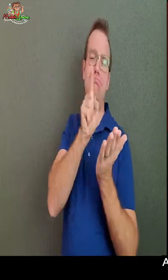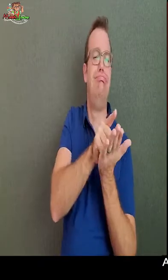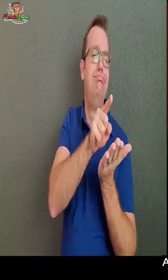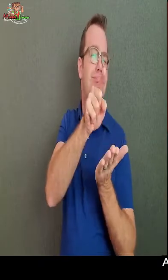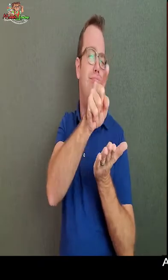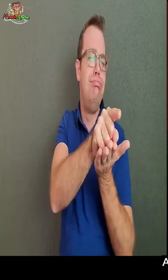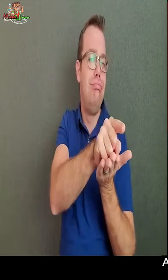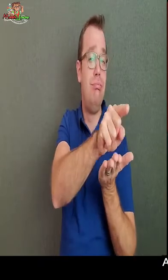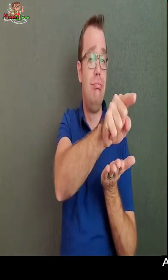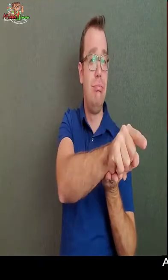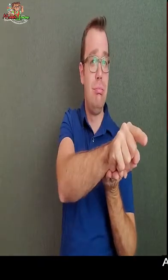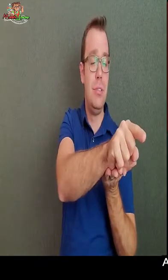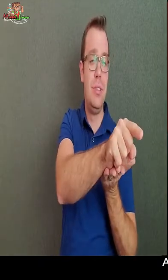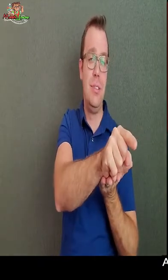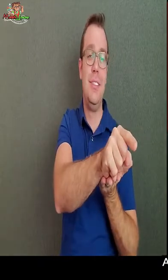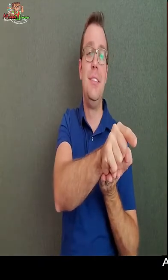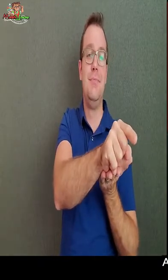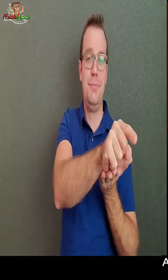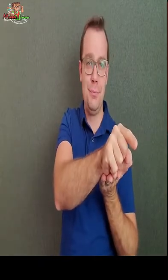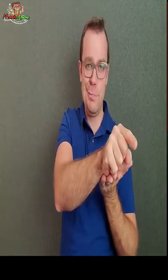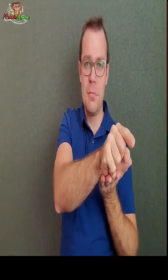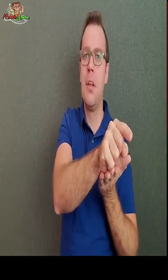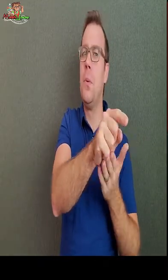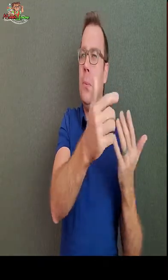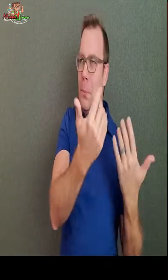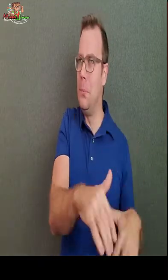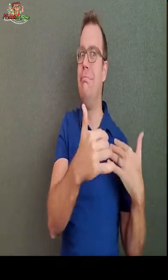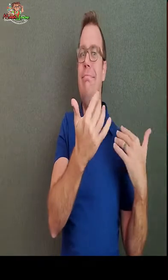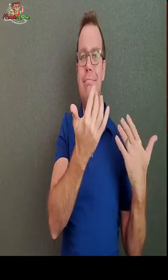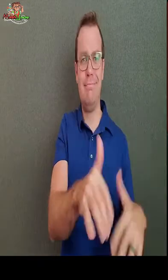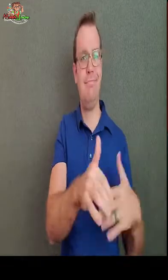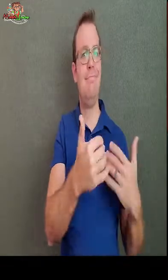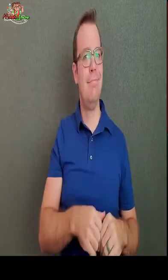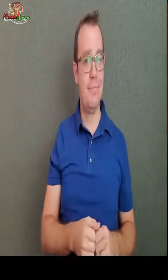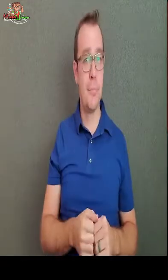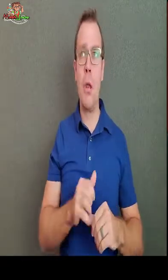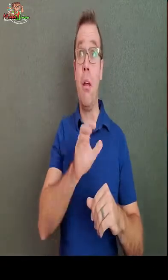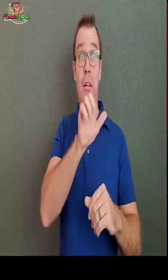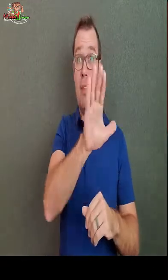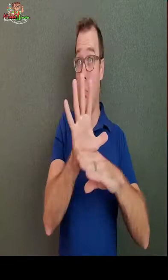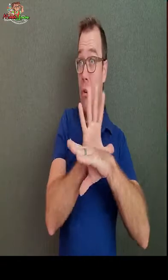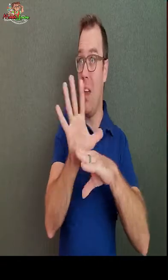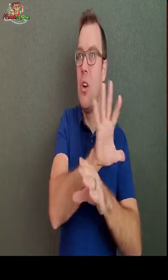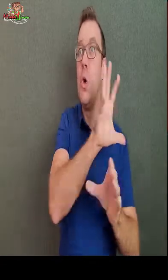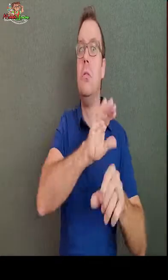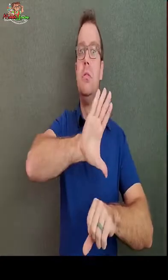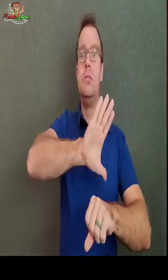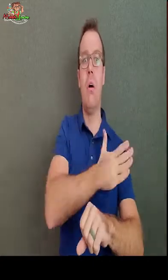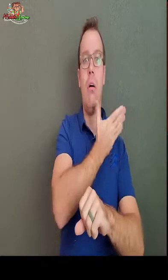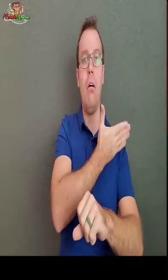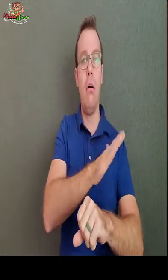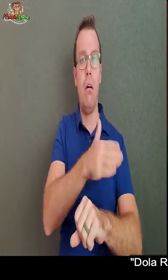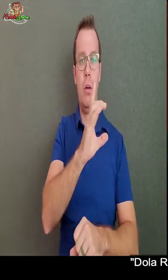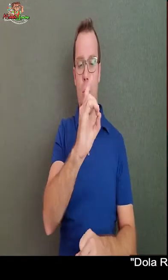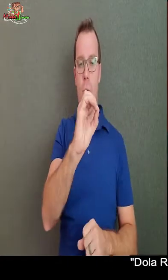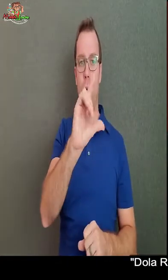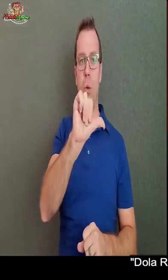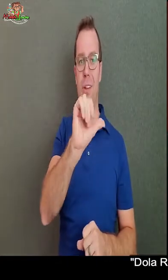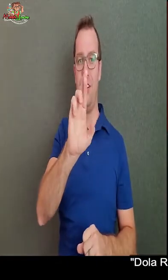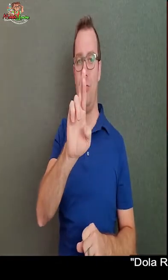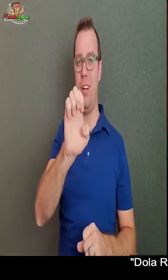in love and all that and has done it very well. And what a song in that movie. Dola Dola